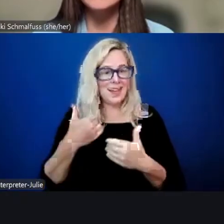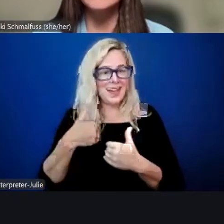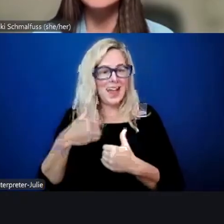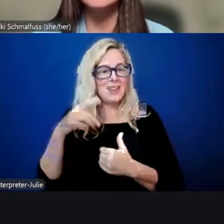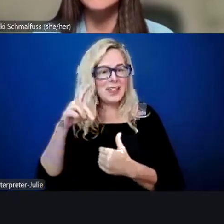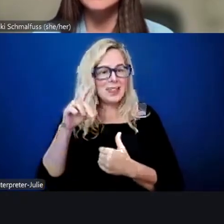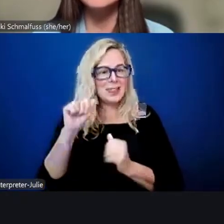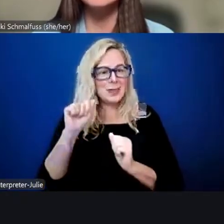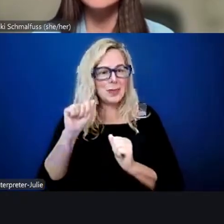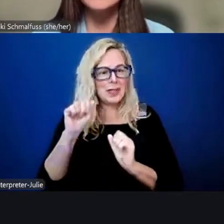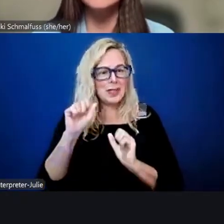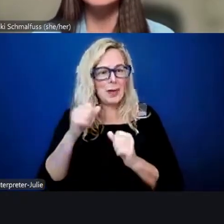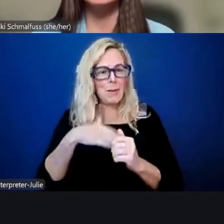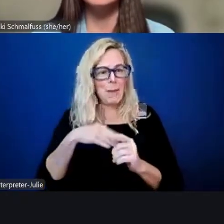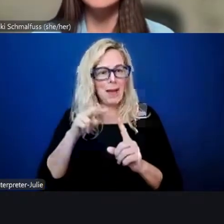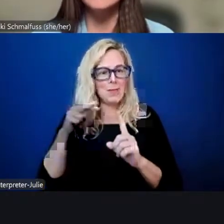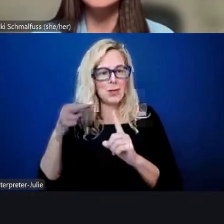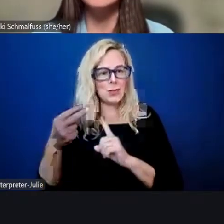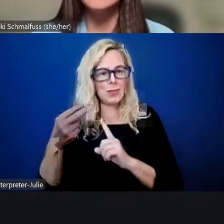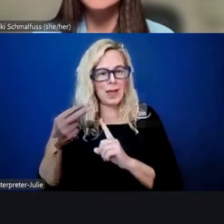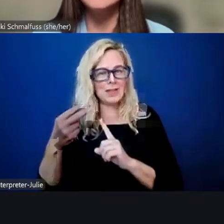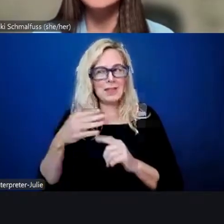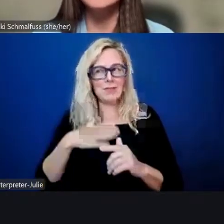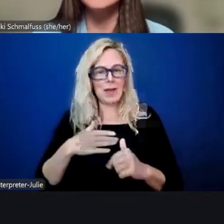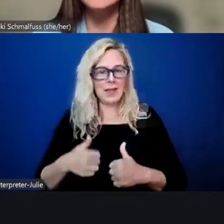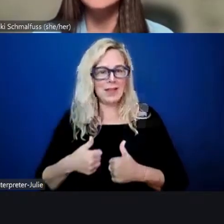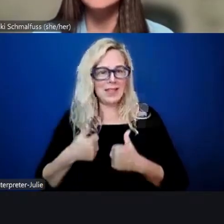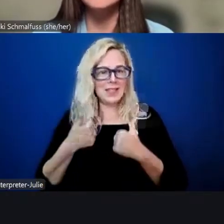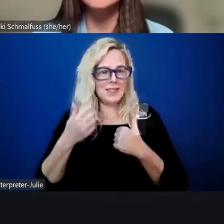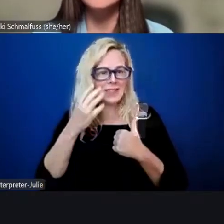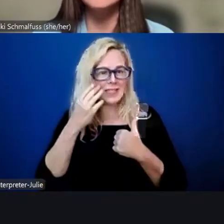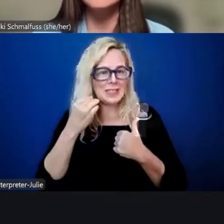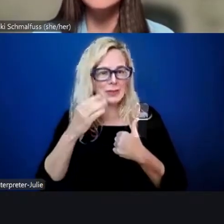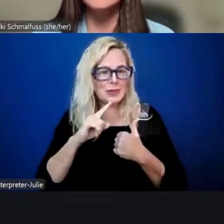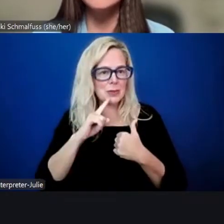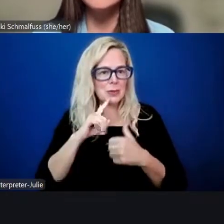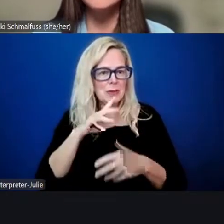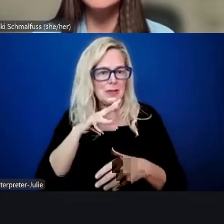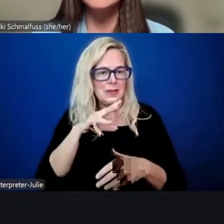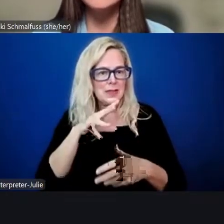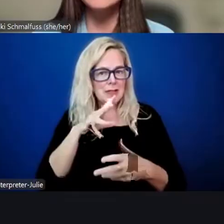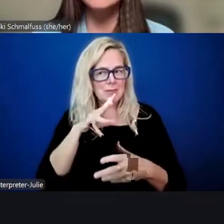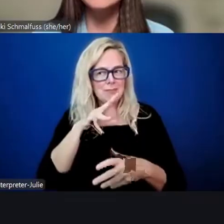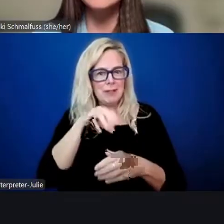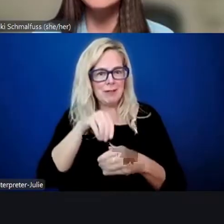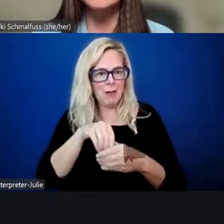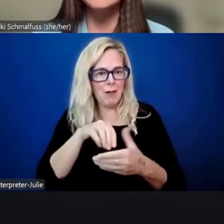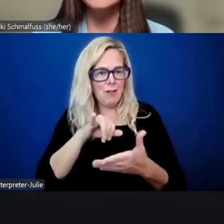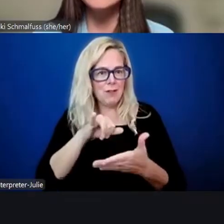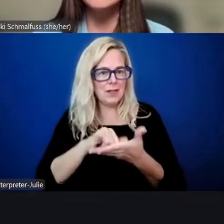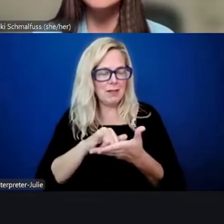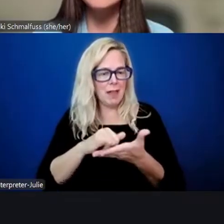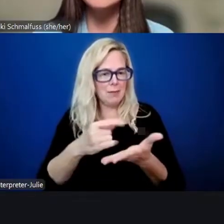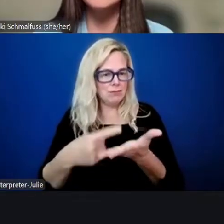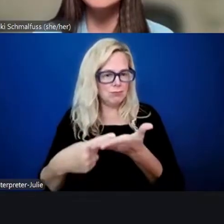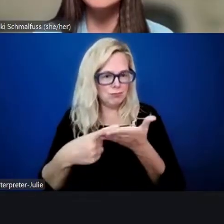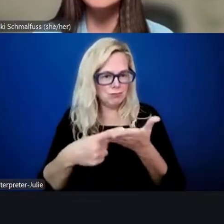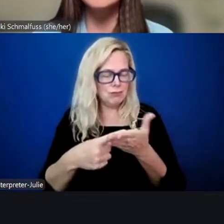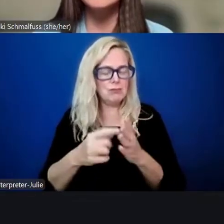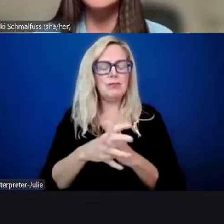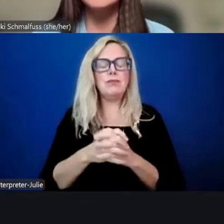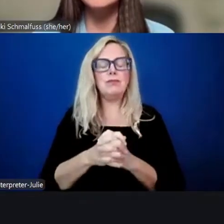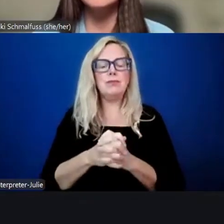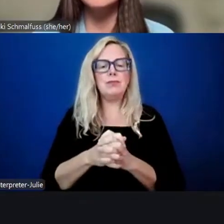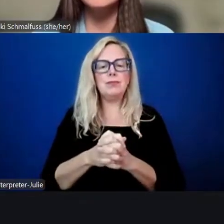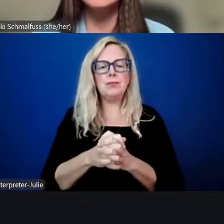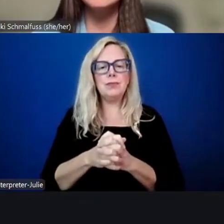experience to those reports. And so I think one way to prevent having this culture where